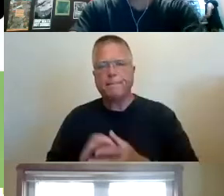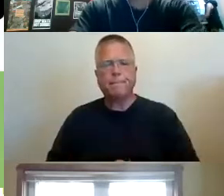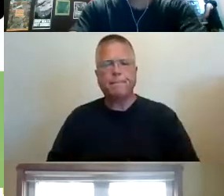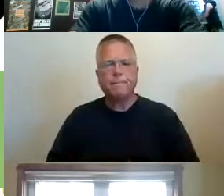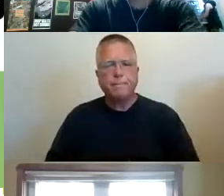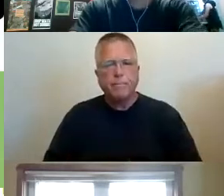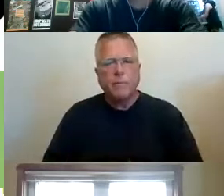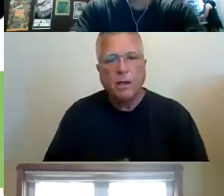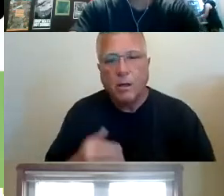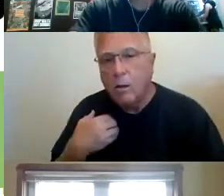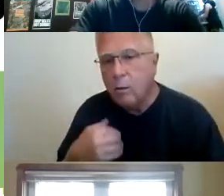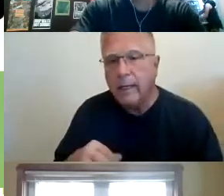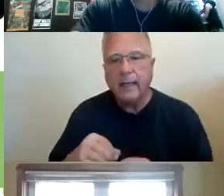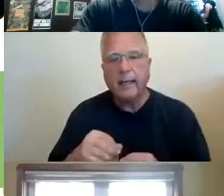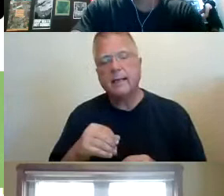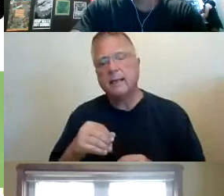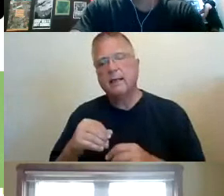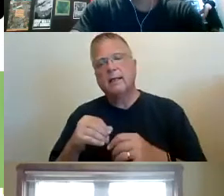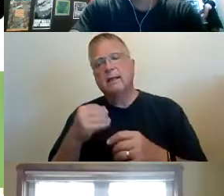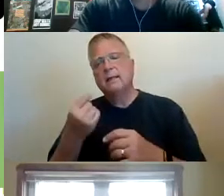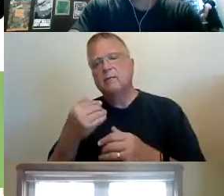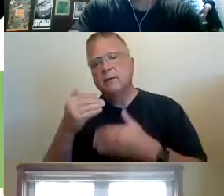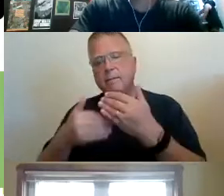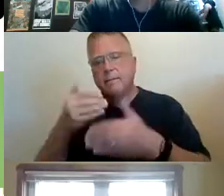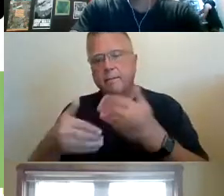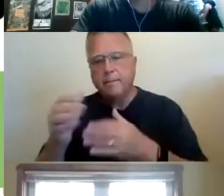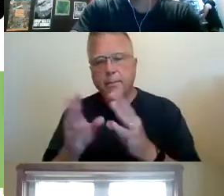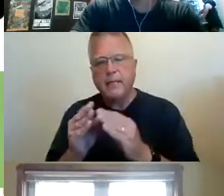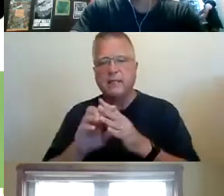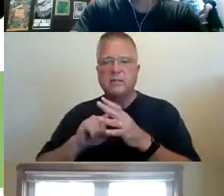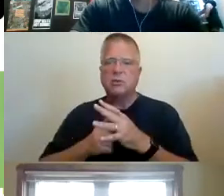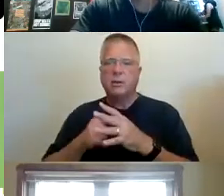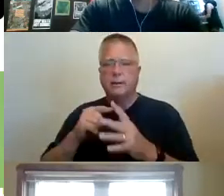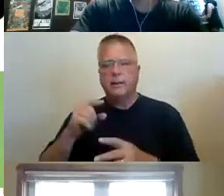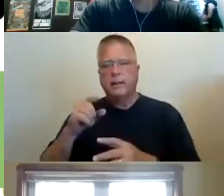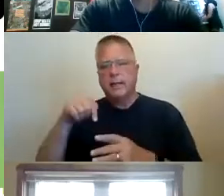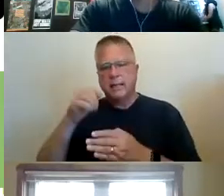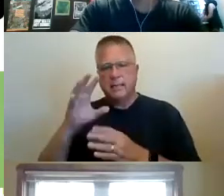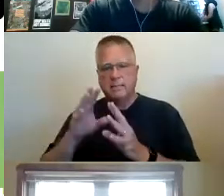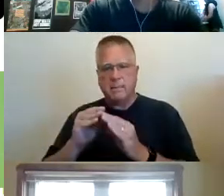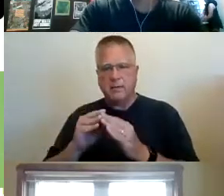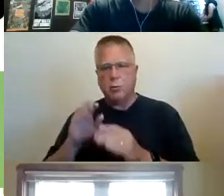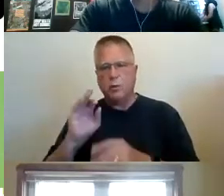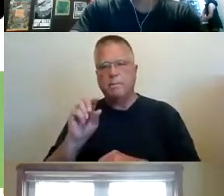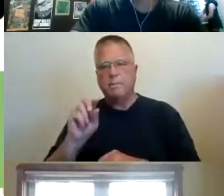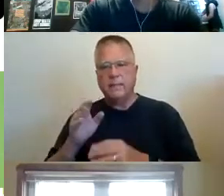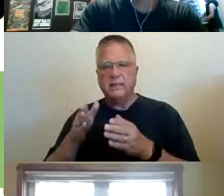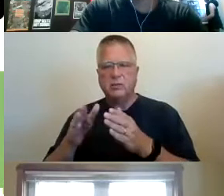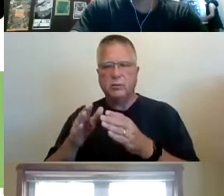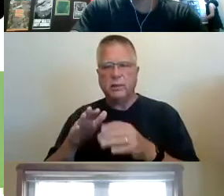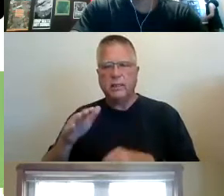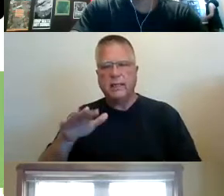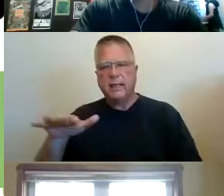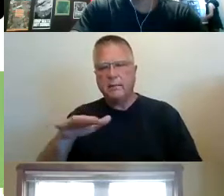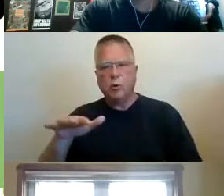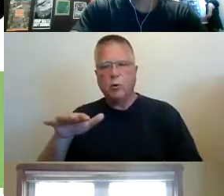We have had this series of meetings, so it began at the beginning of the month with a walkthrough with Beacon Street neighbors.